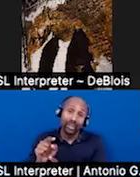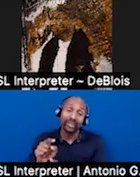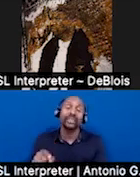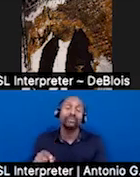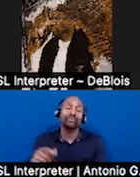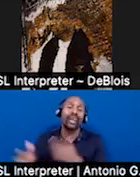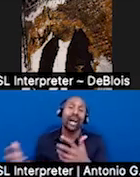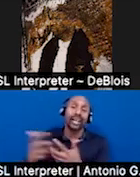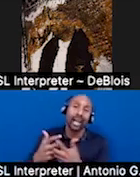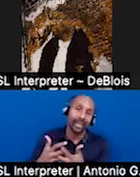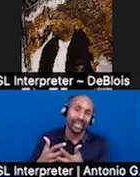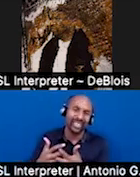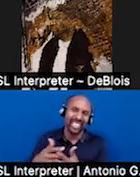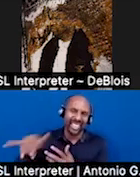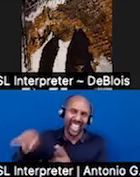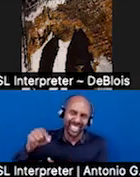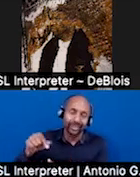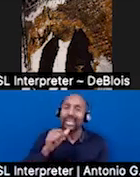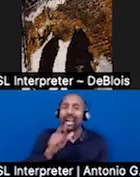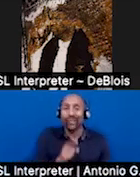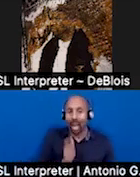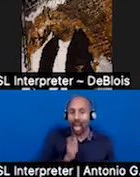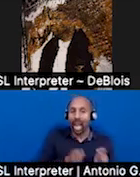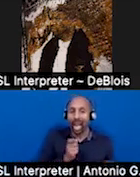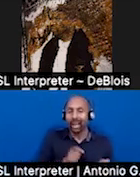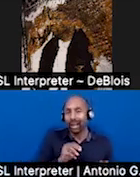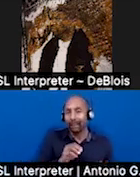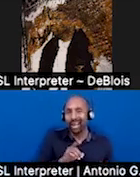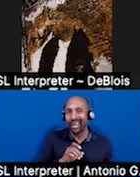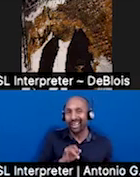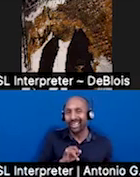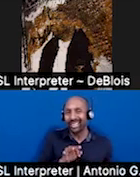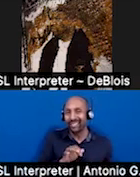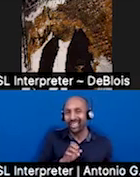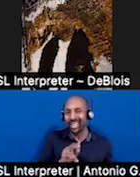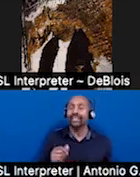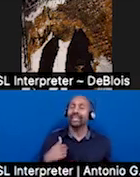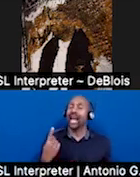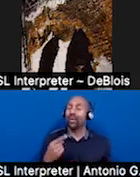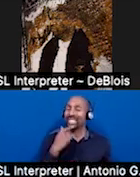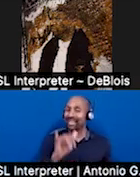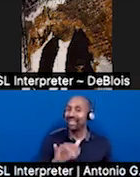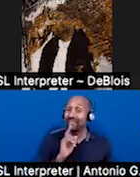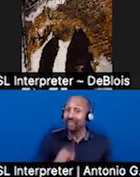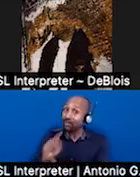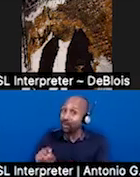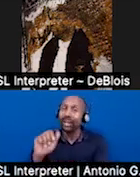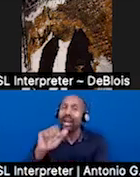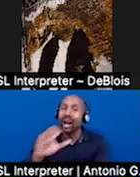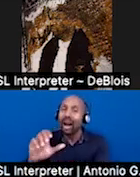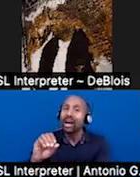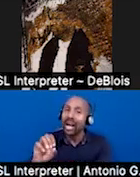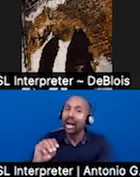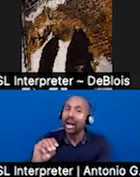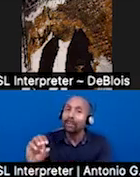modifications. That's the biggest thing I always like to say. Also, I just want to say that we are more than capable